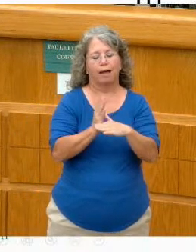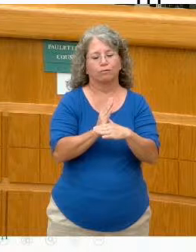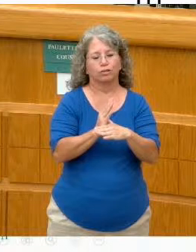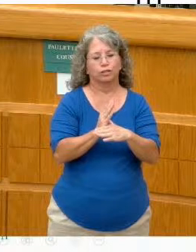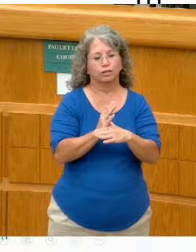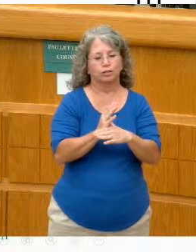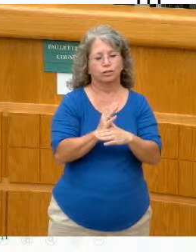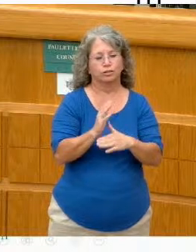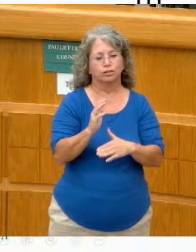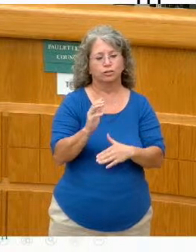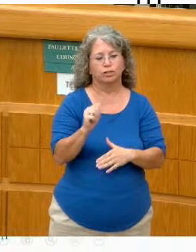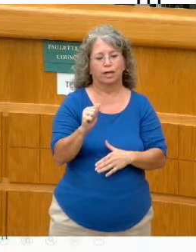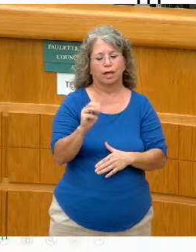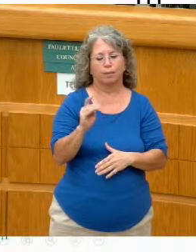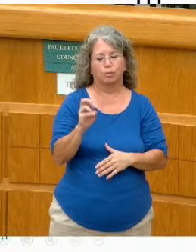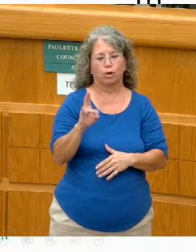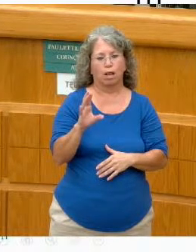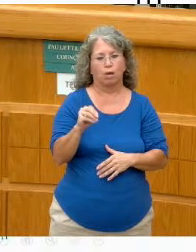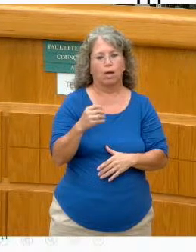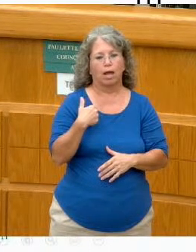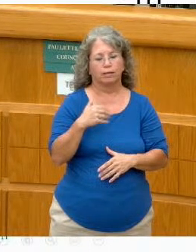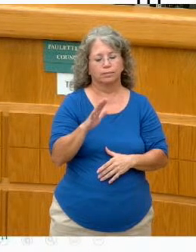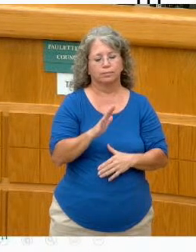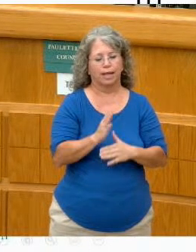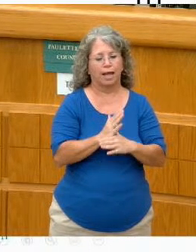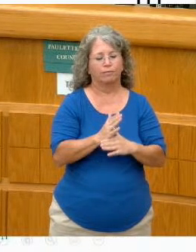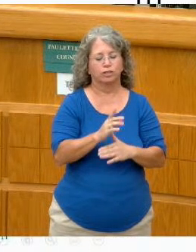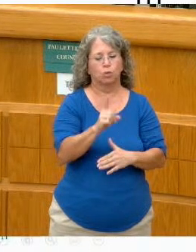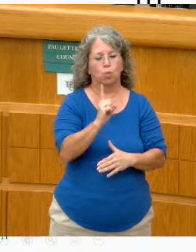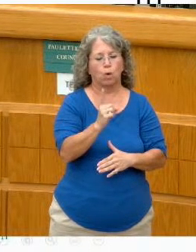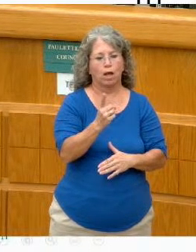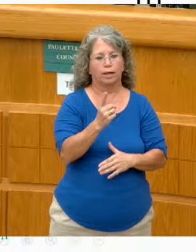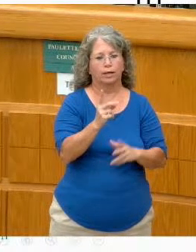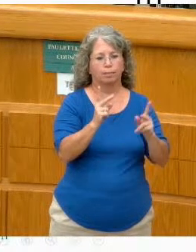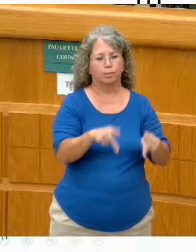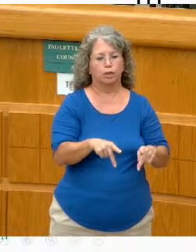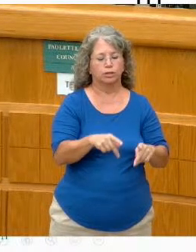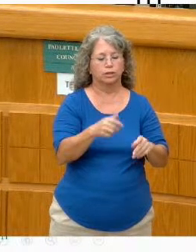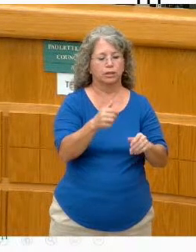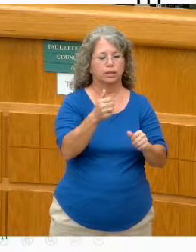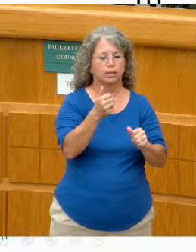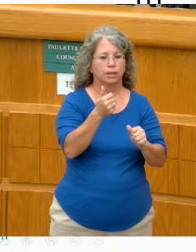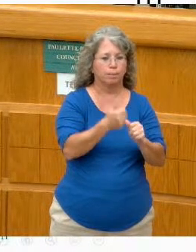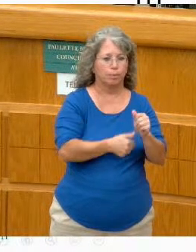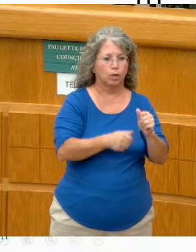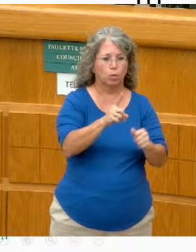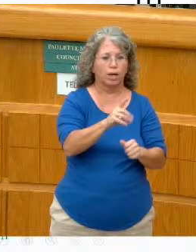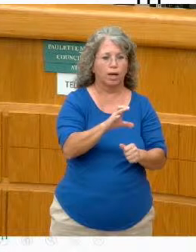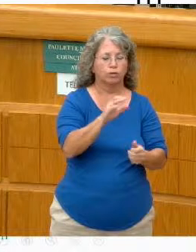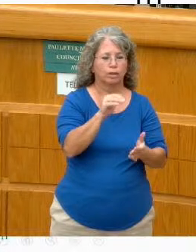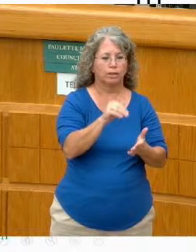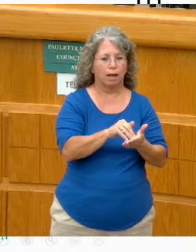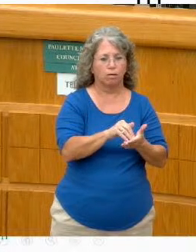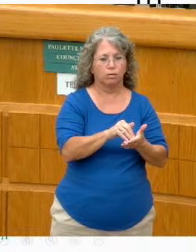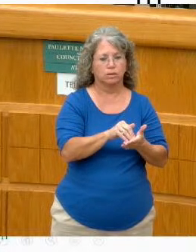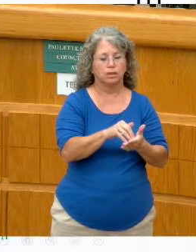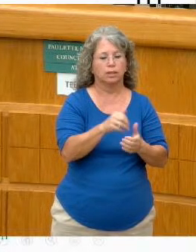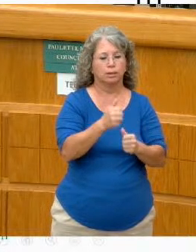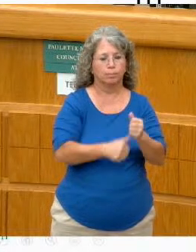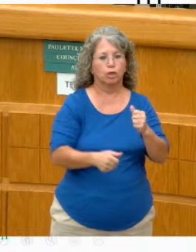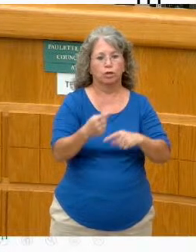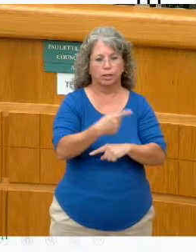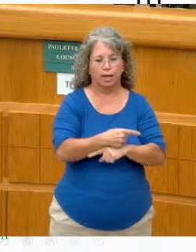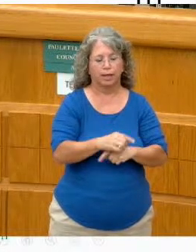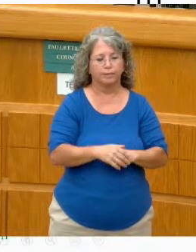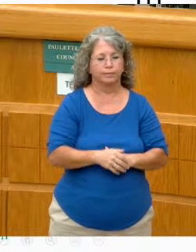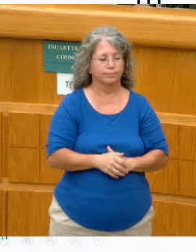100,000 is what it should say right here. One person per day per 100,000 that is dying. Now, the